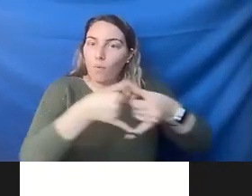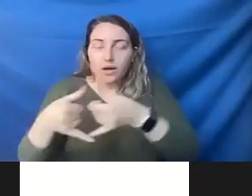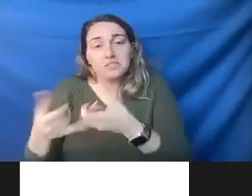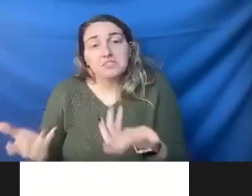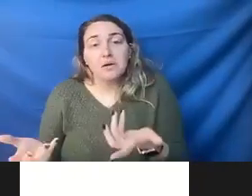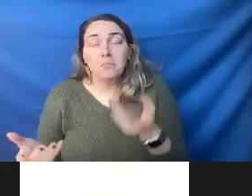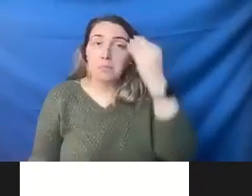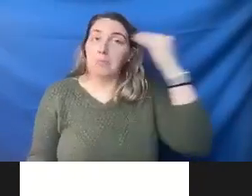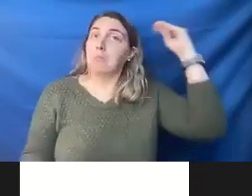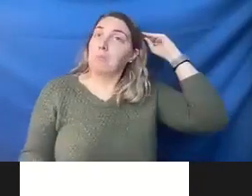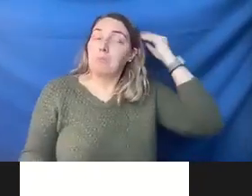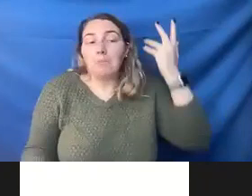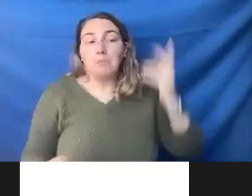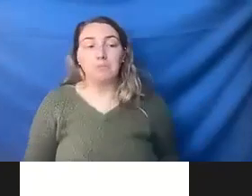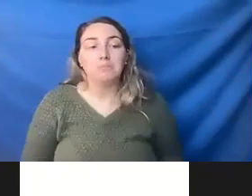know.